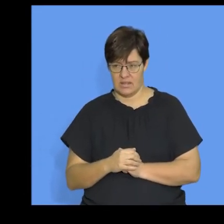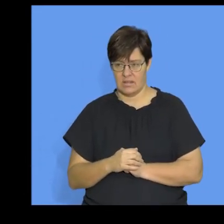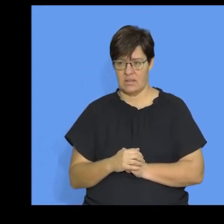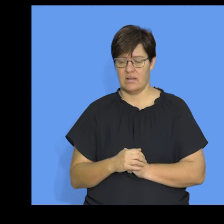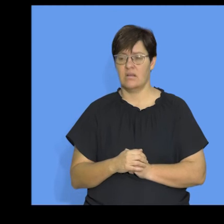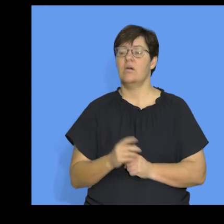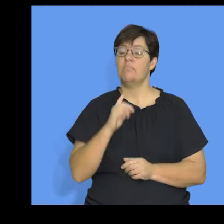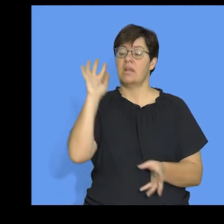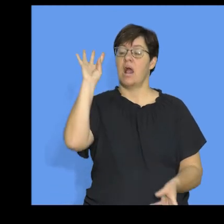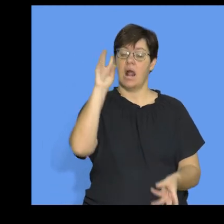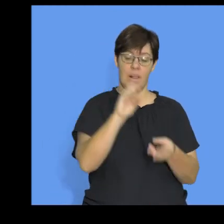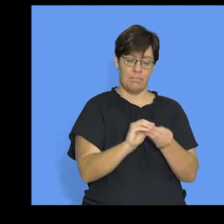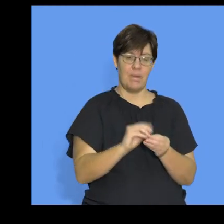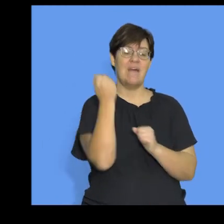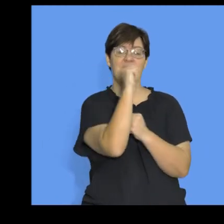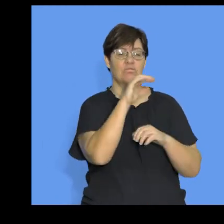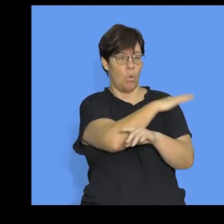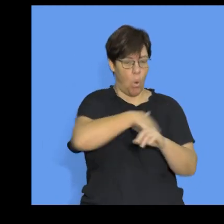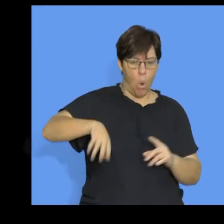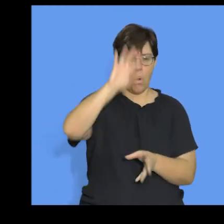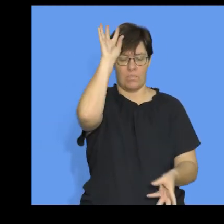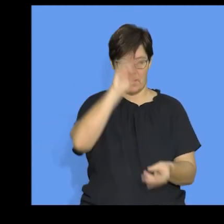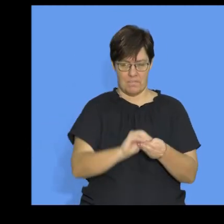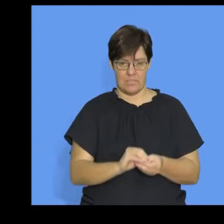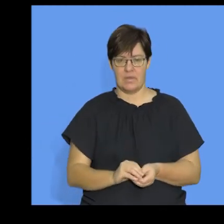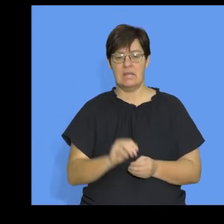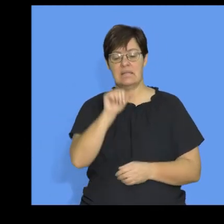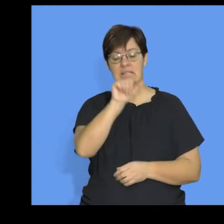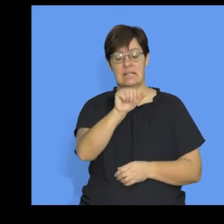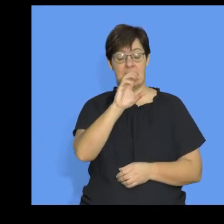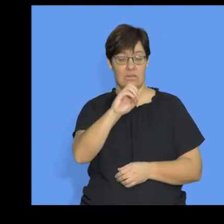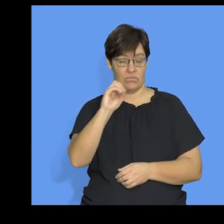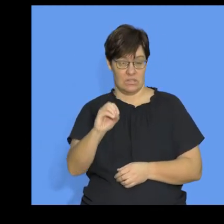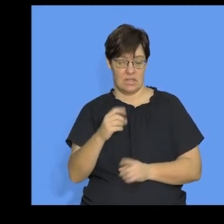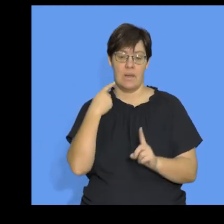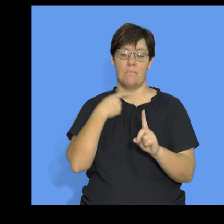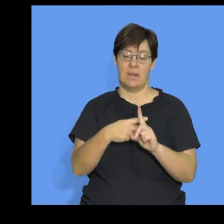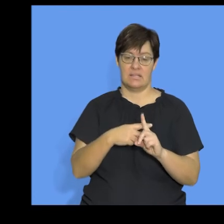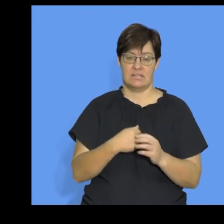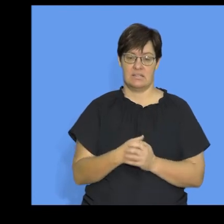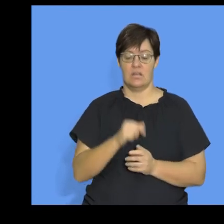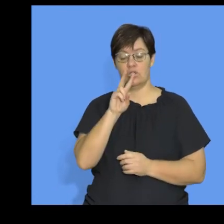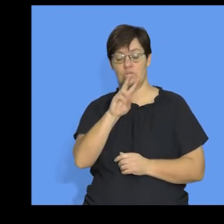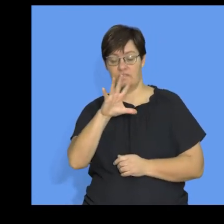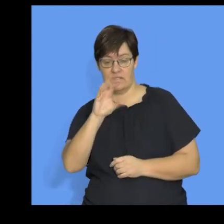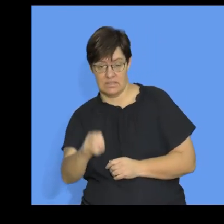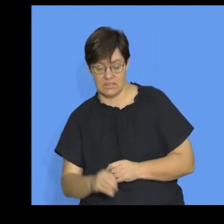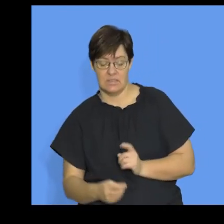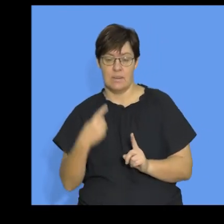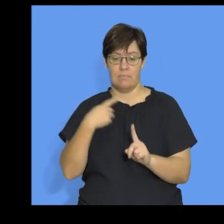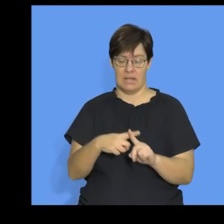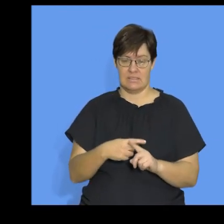total factory space. That is 600 plus 250